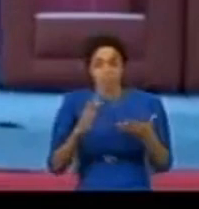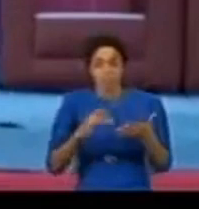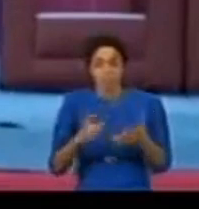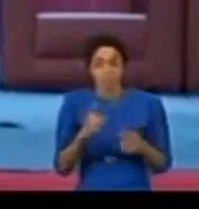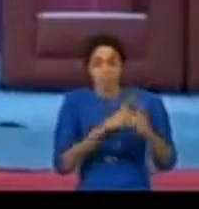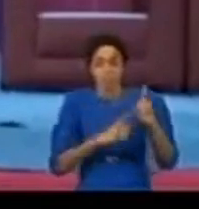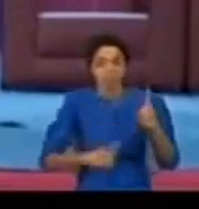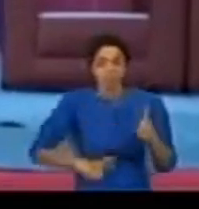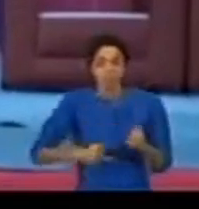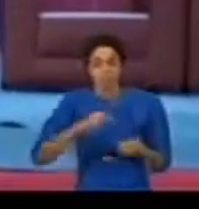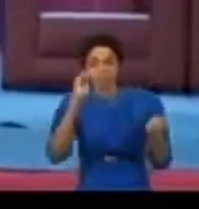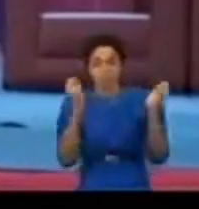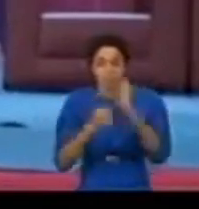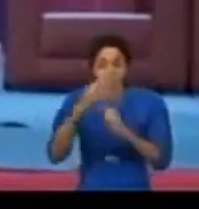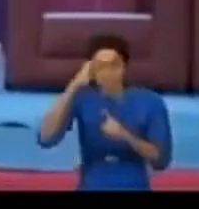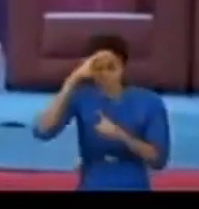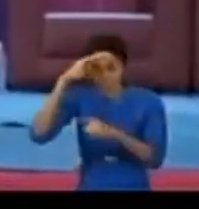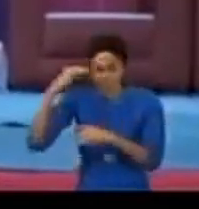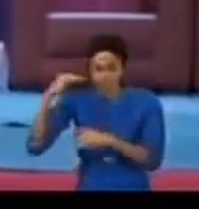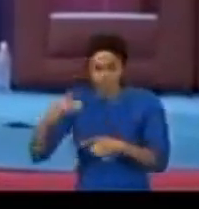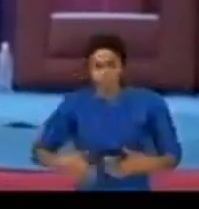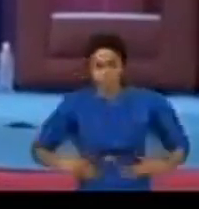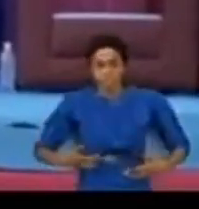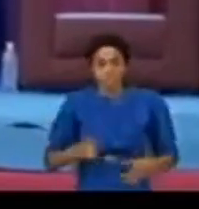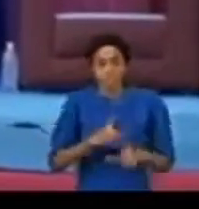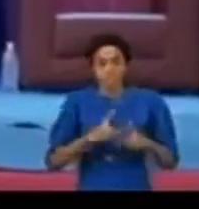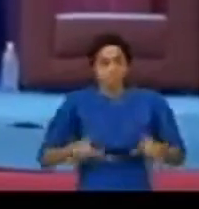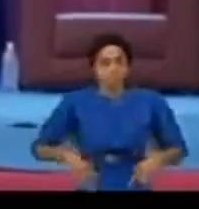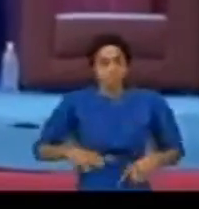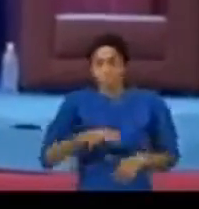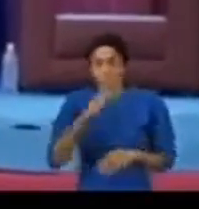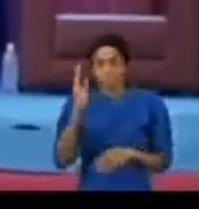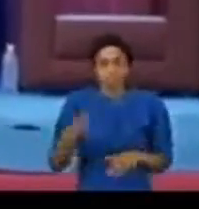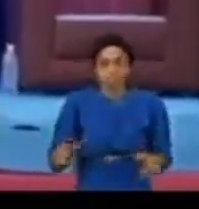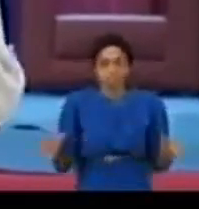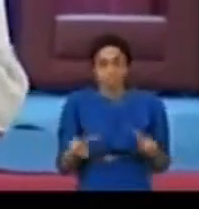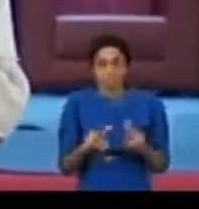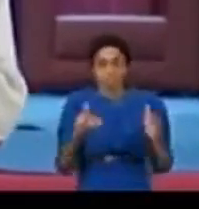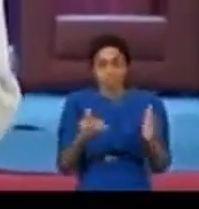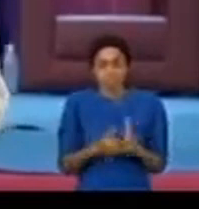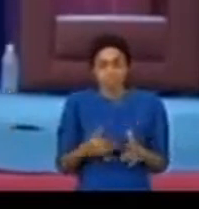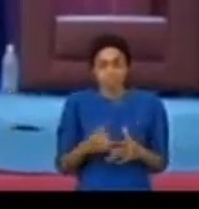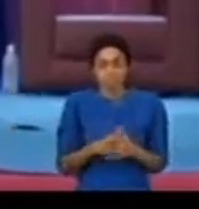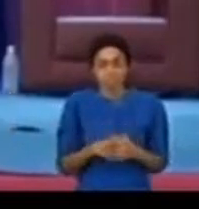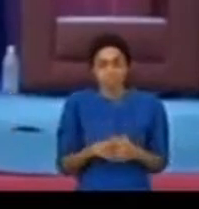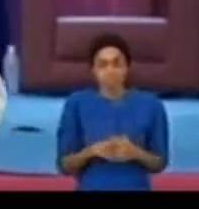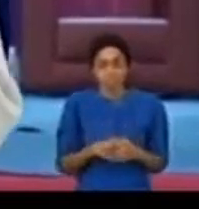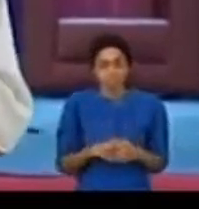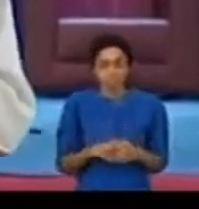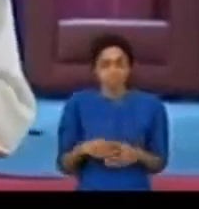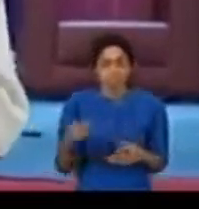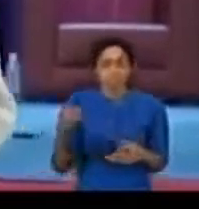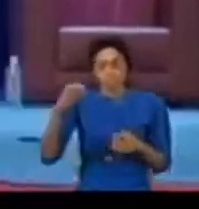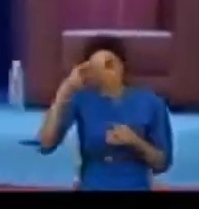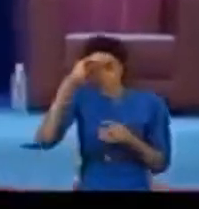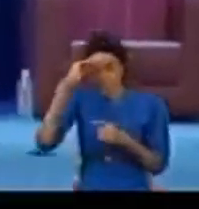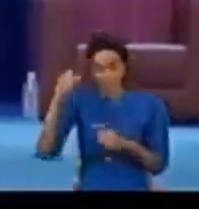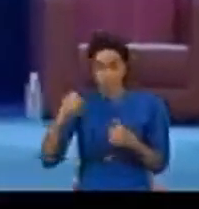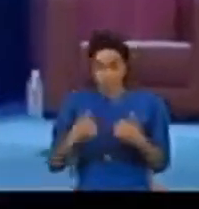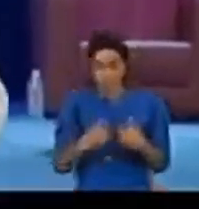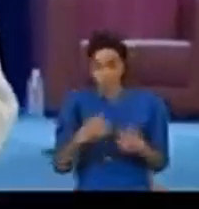life. My life is never the same again. Being a visiting missionary from Glad Tidings Evangelical